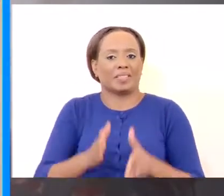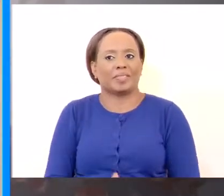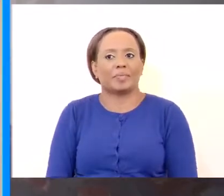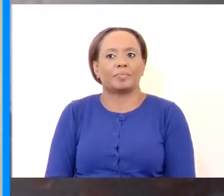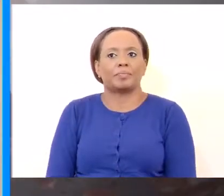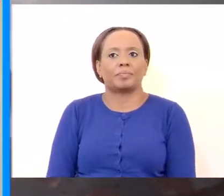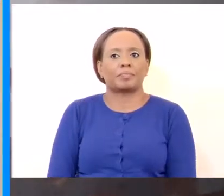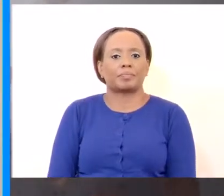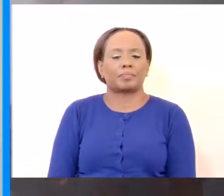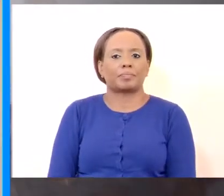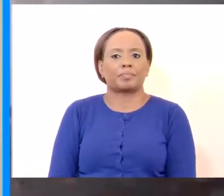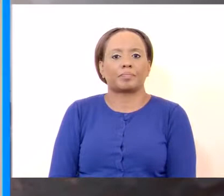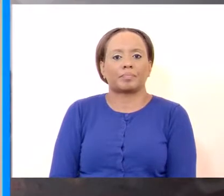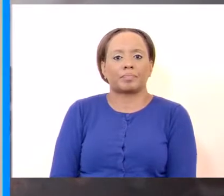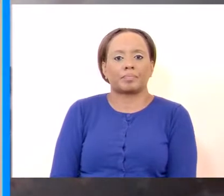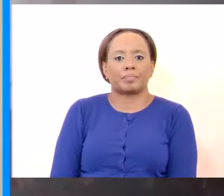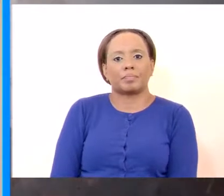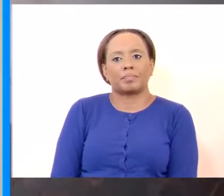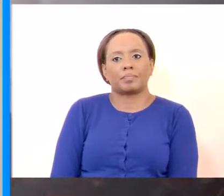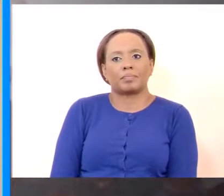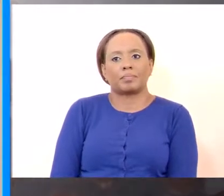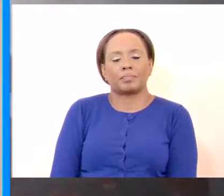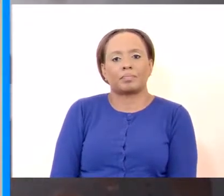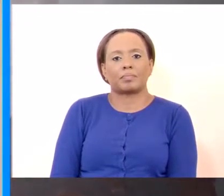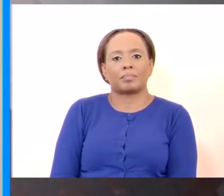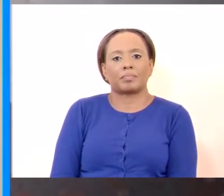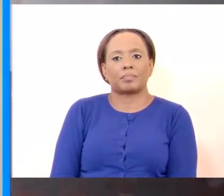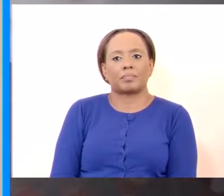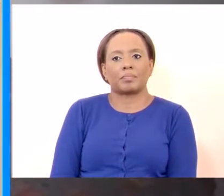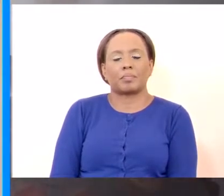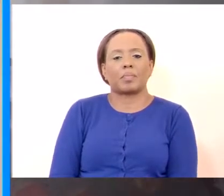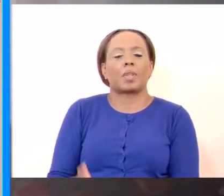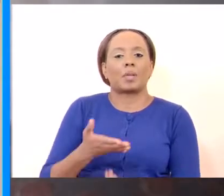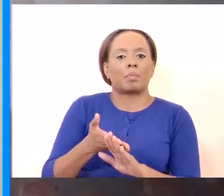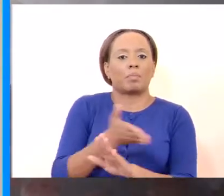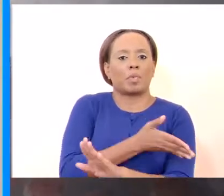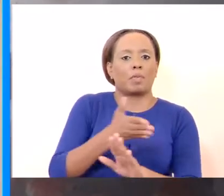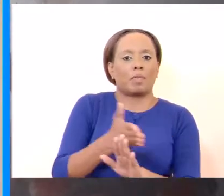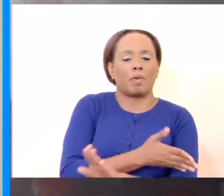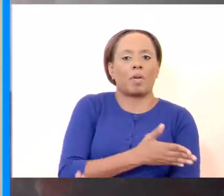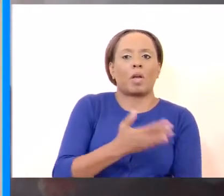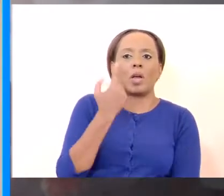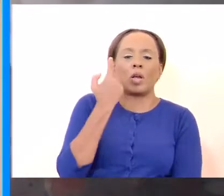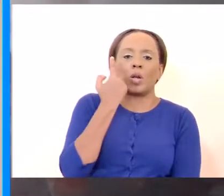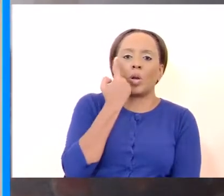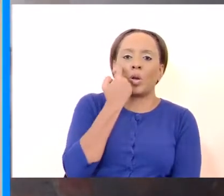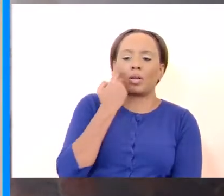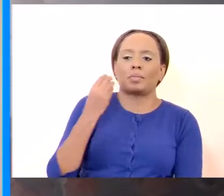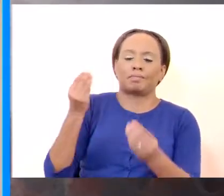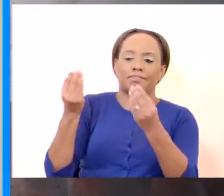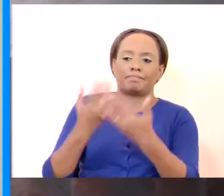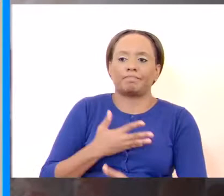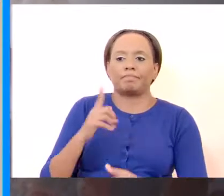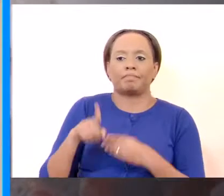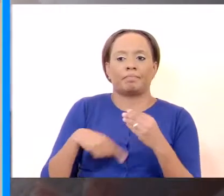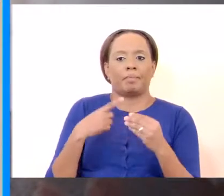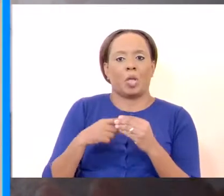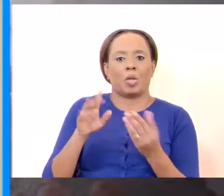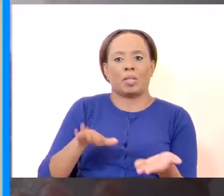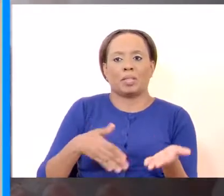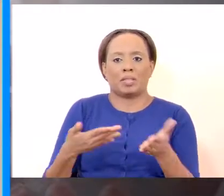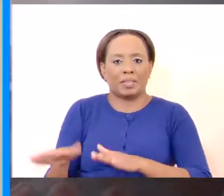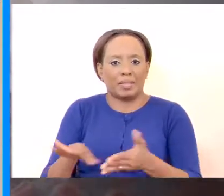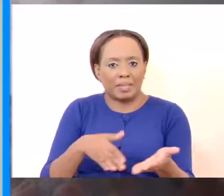Previously, we would have been getting daily notifications as to deaths, even though the dashboard would reflect the